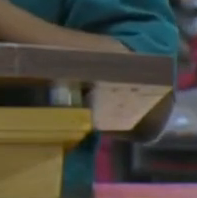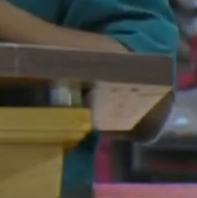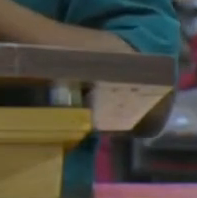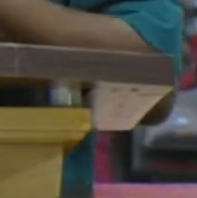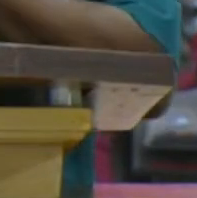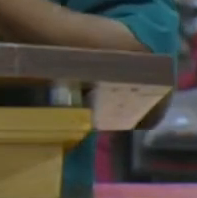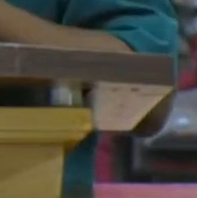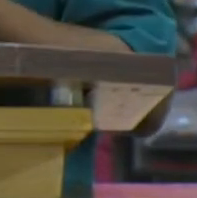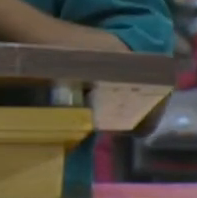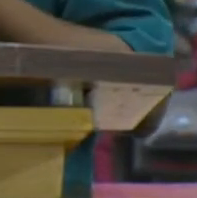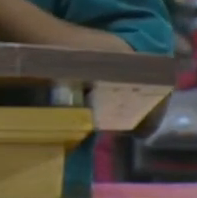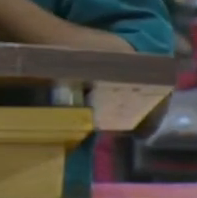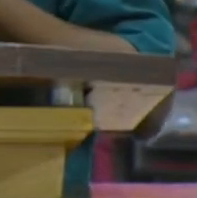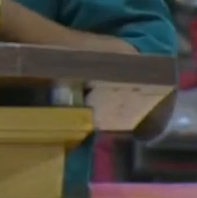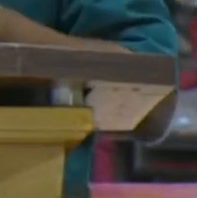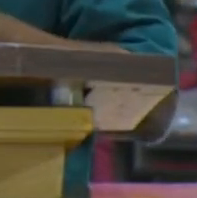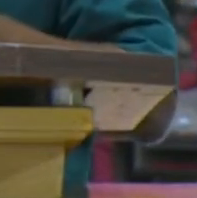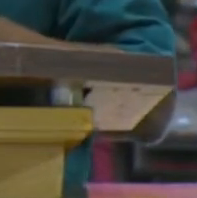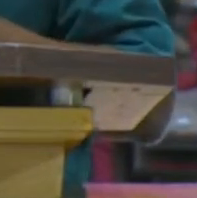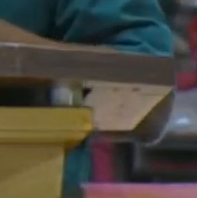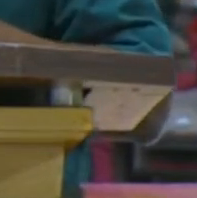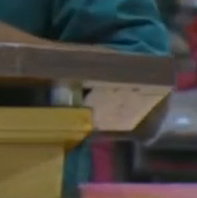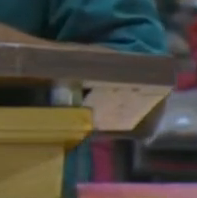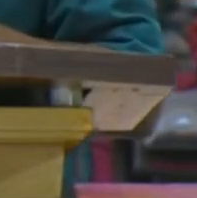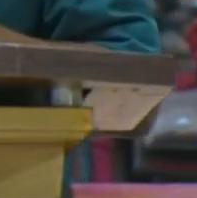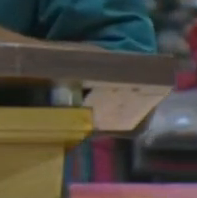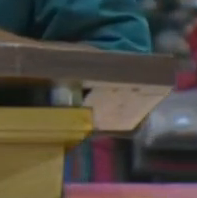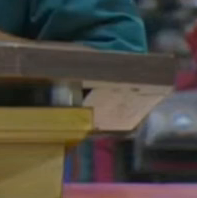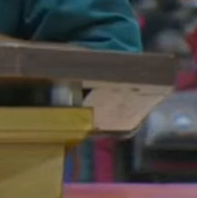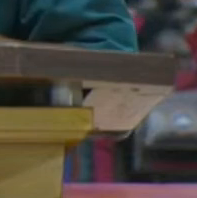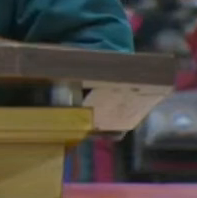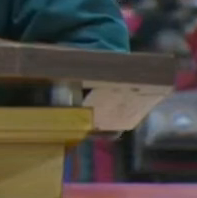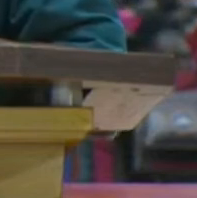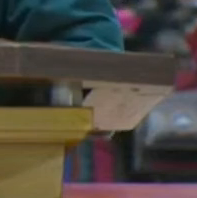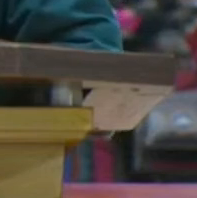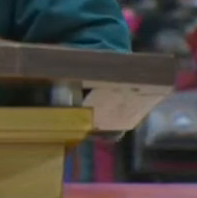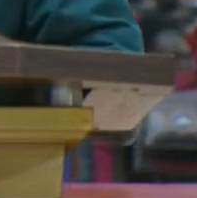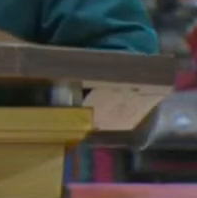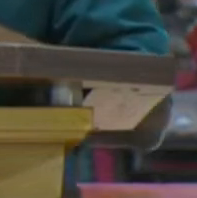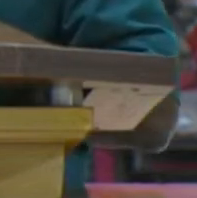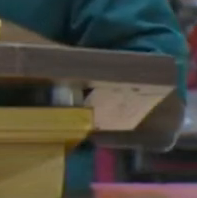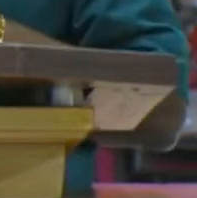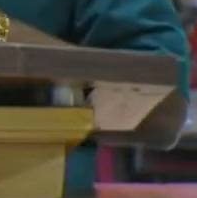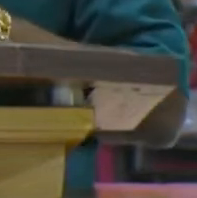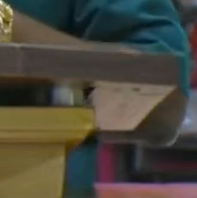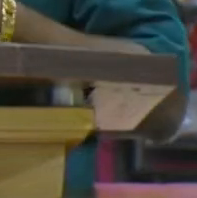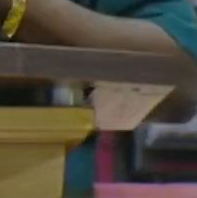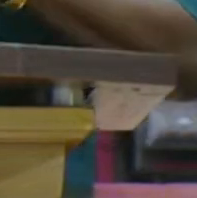as a servant, I will get food to eat. He